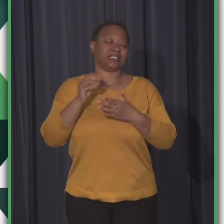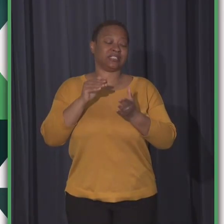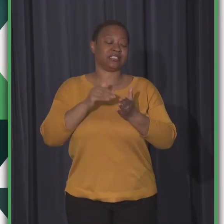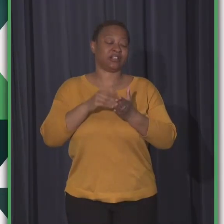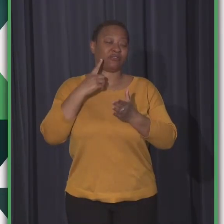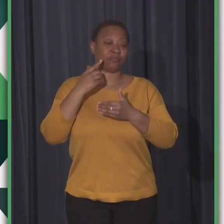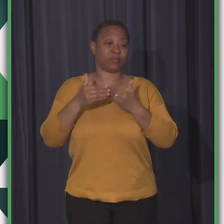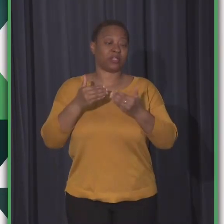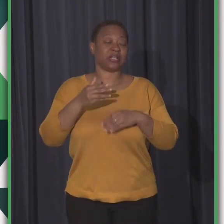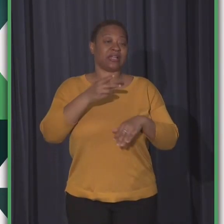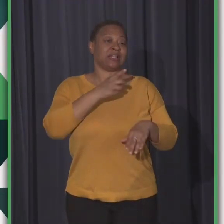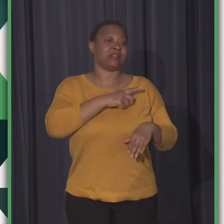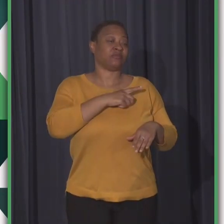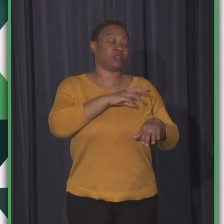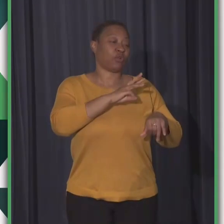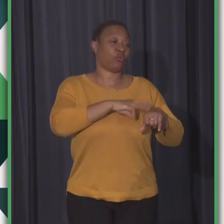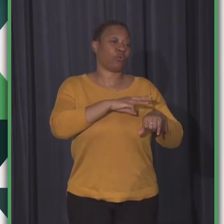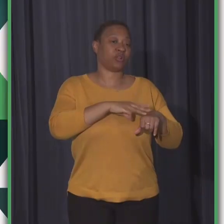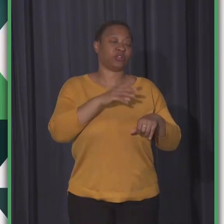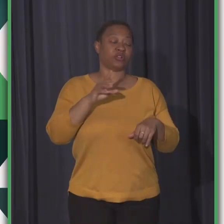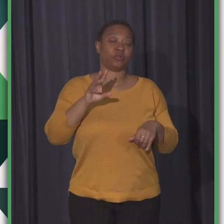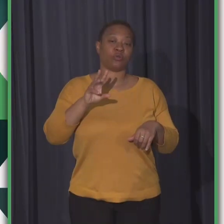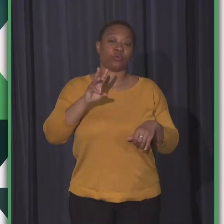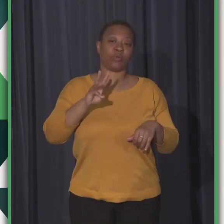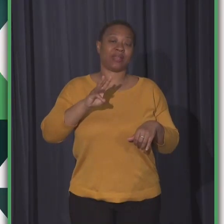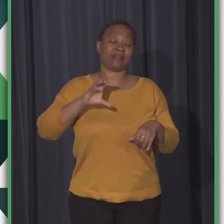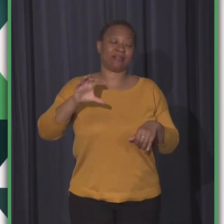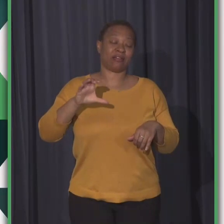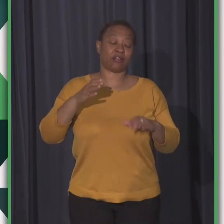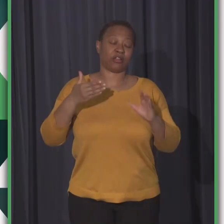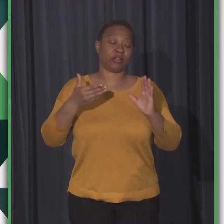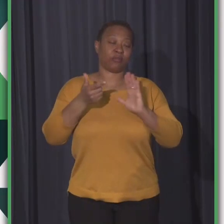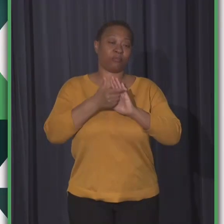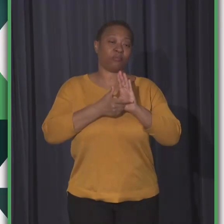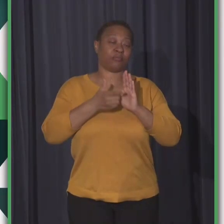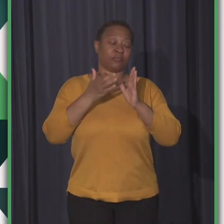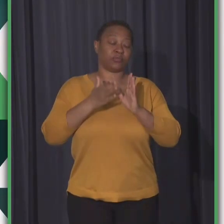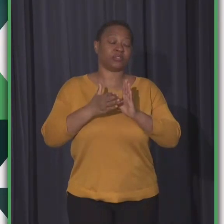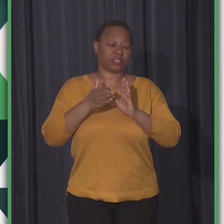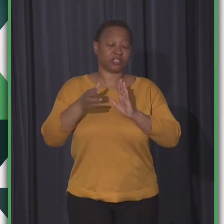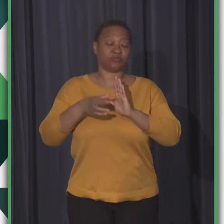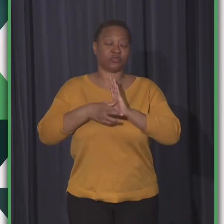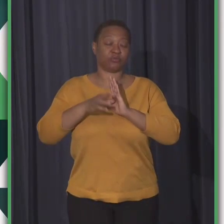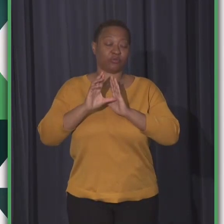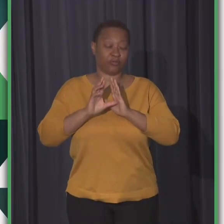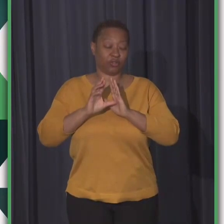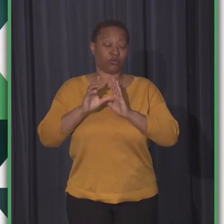prepared a warrant to the Wayne County Prosecutor's Office for review. The warrant is currently being reviewed.